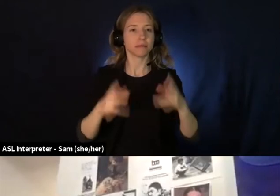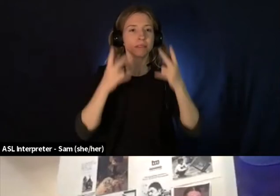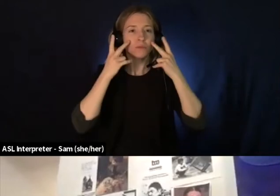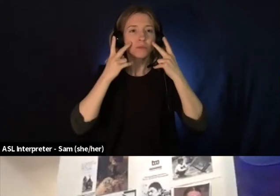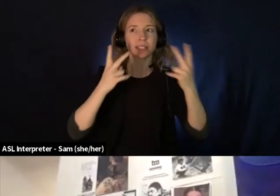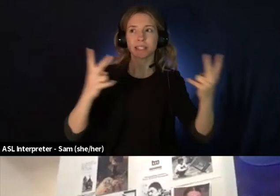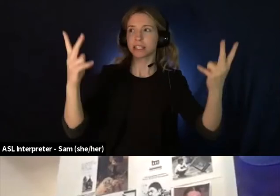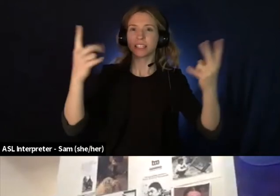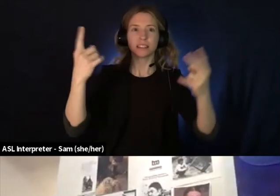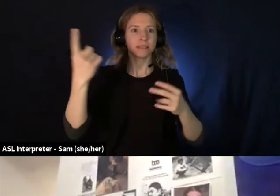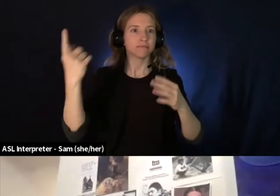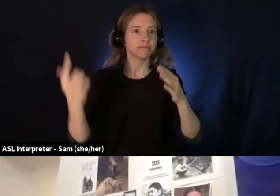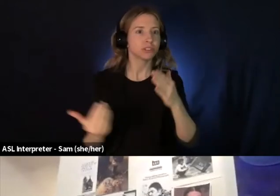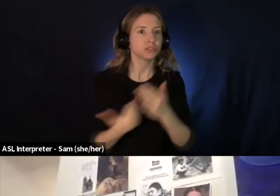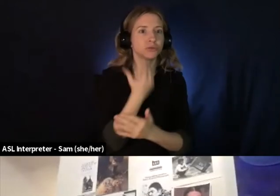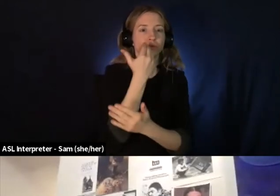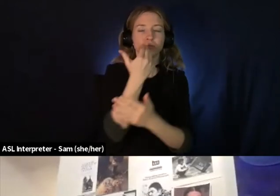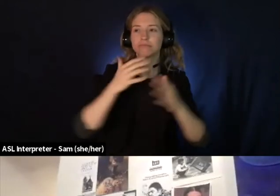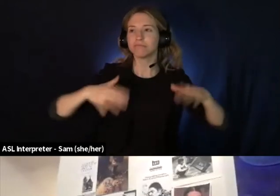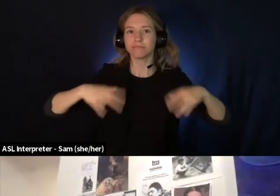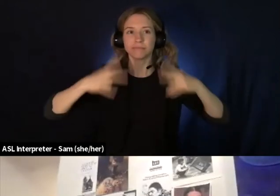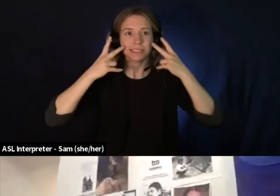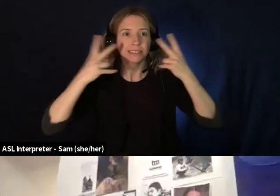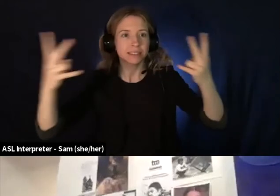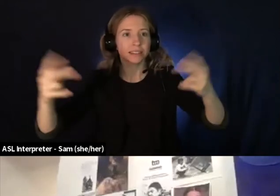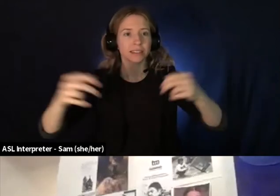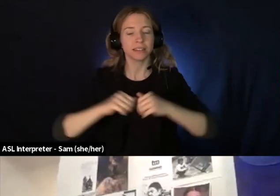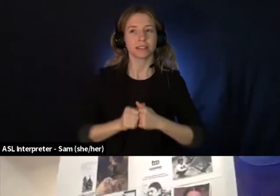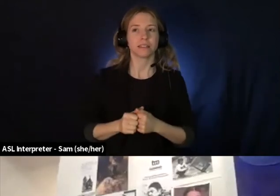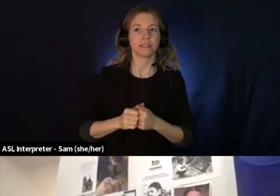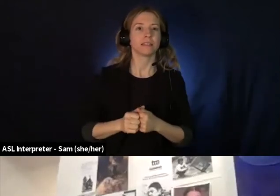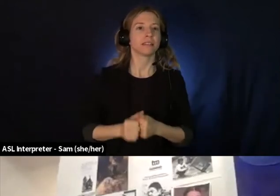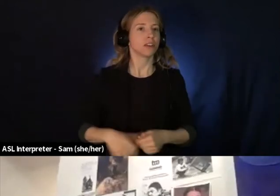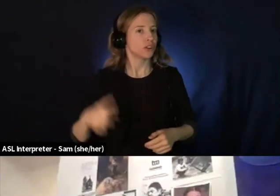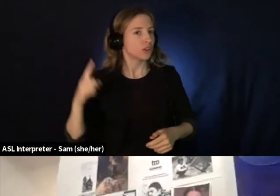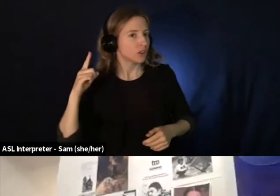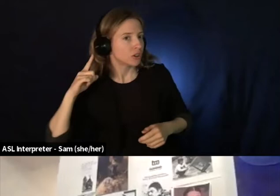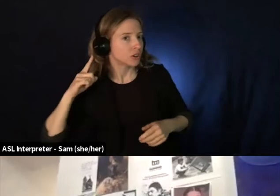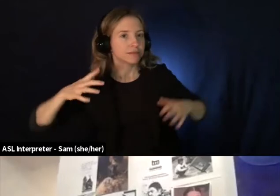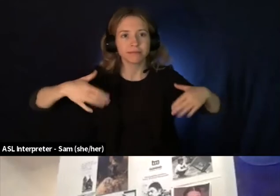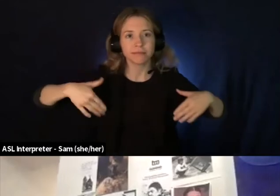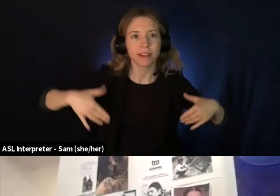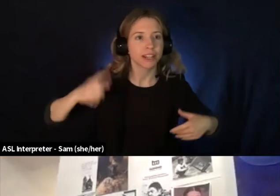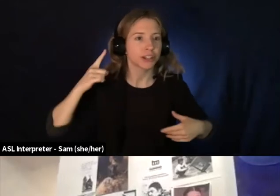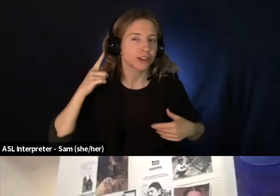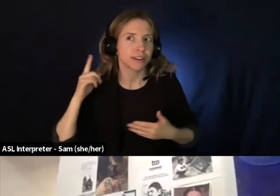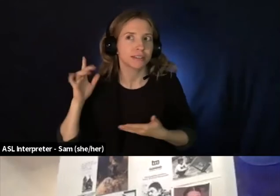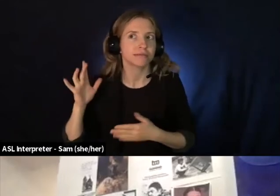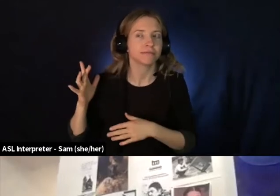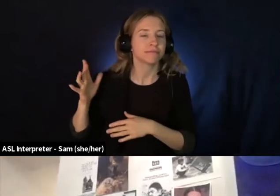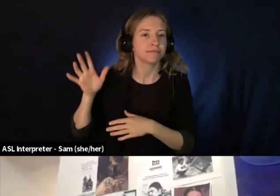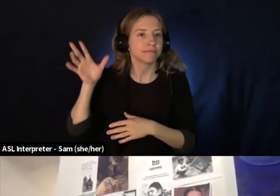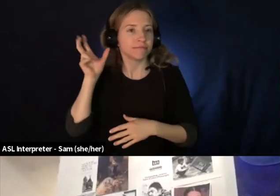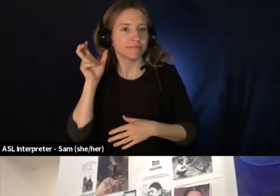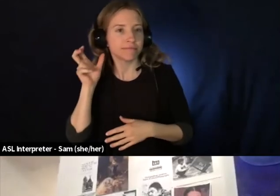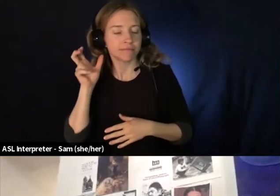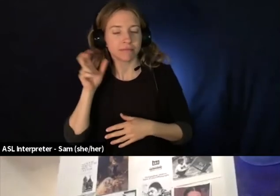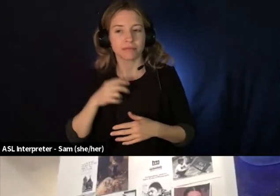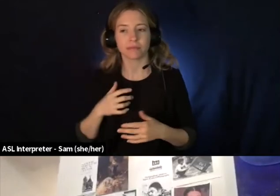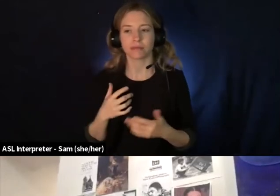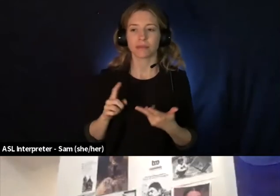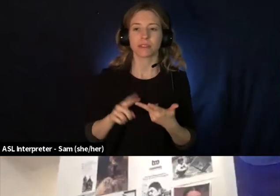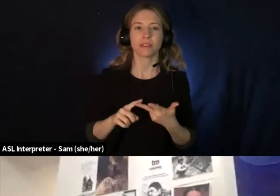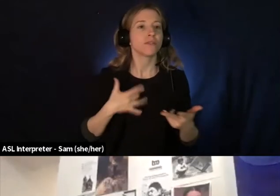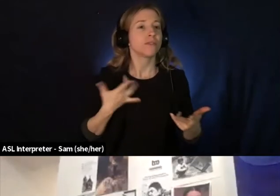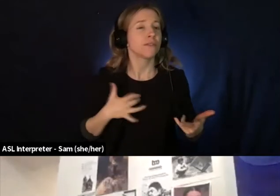unseen, that we hear the unheard, that we feel the unfelt, and that we love